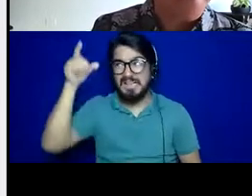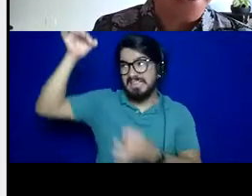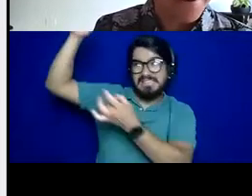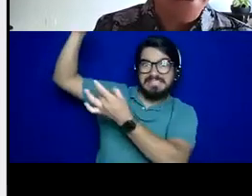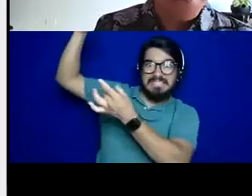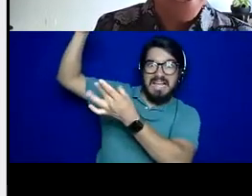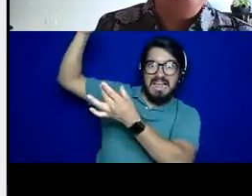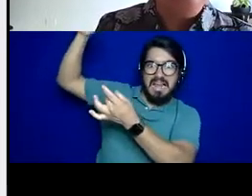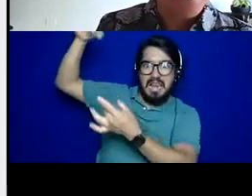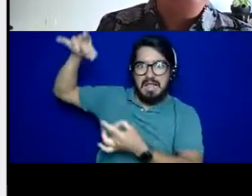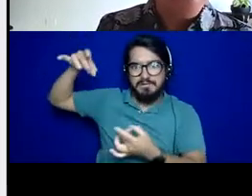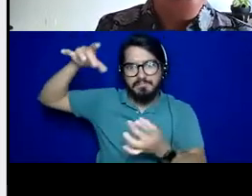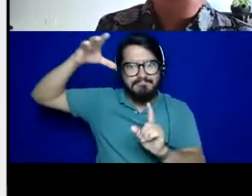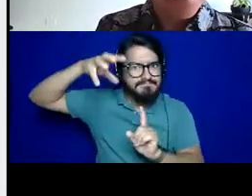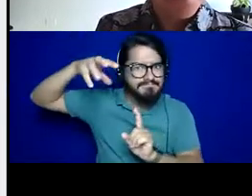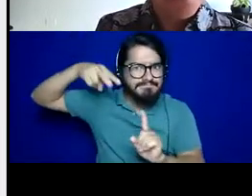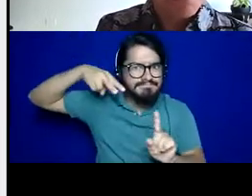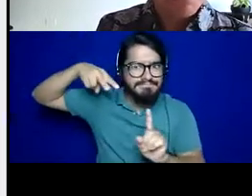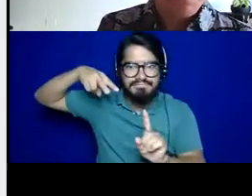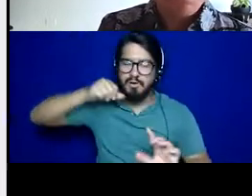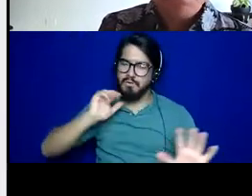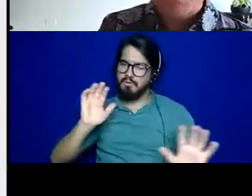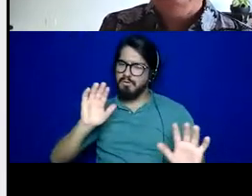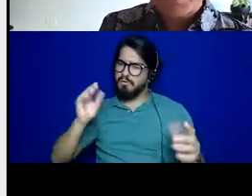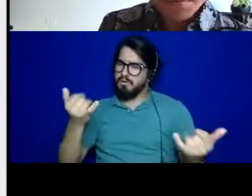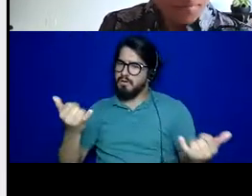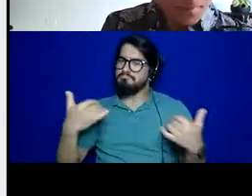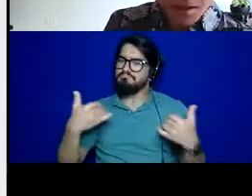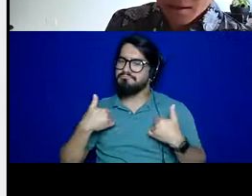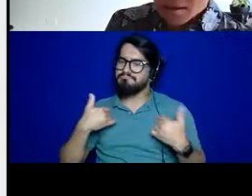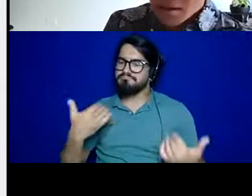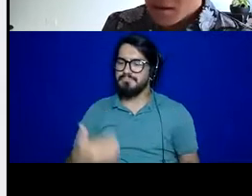always automatically have that tagged on our photos.